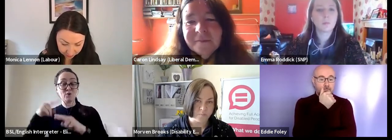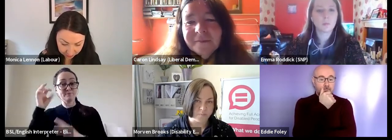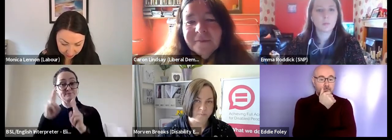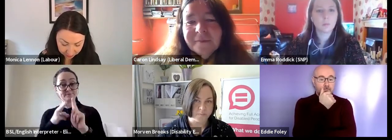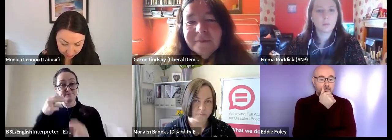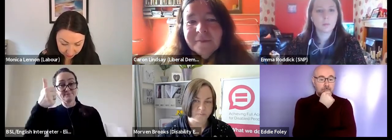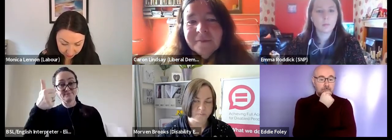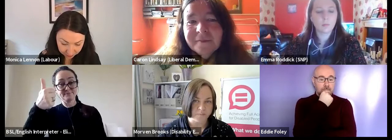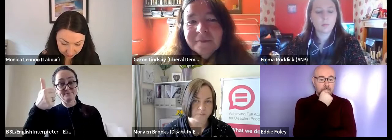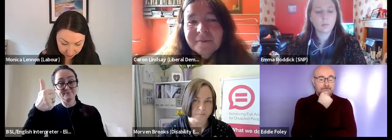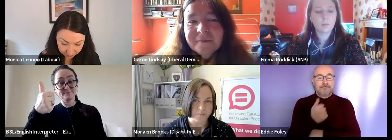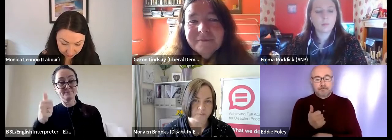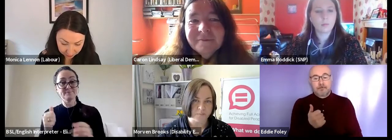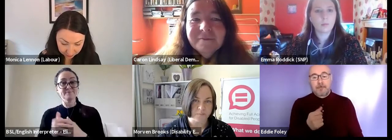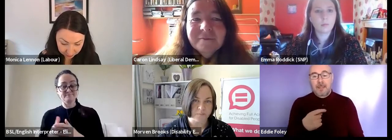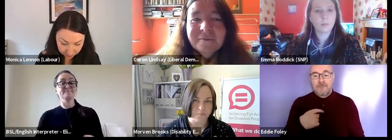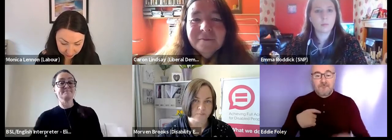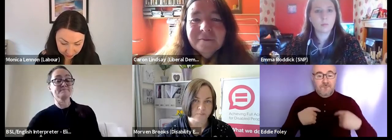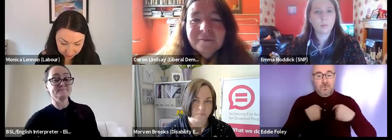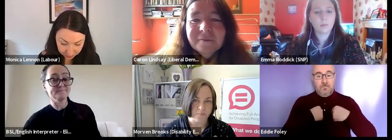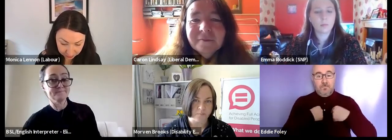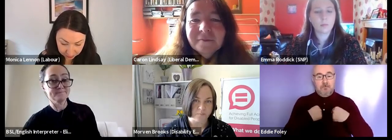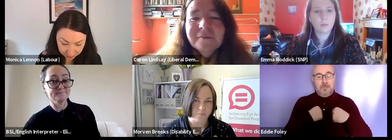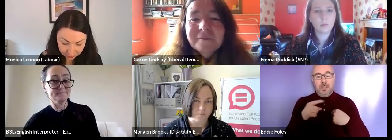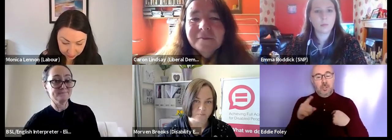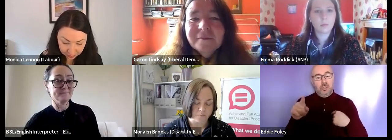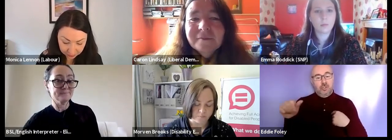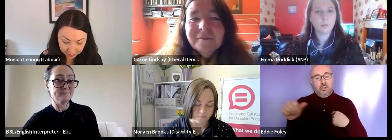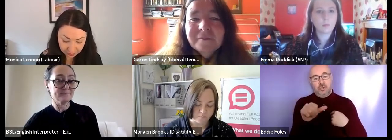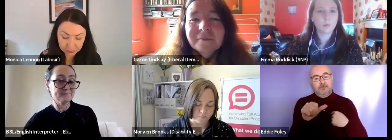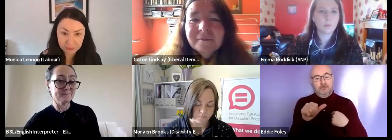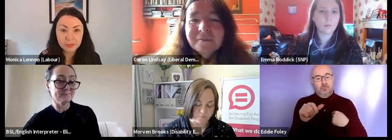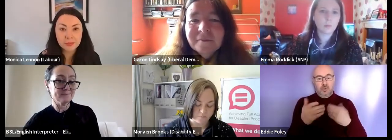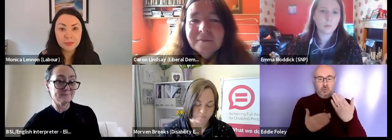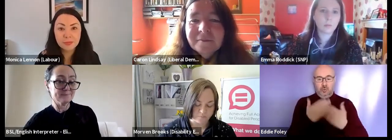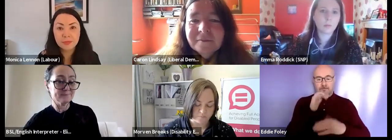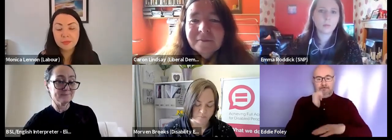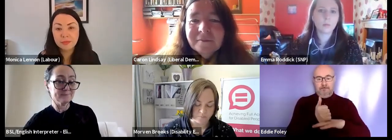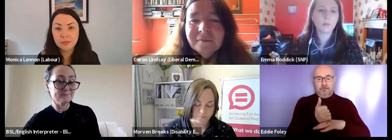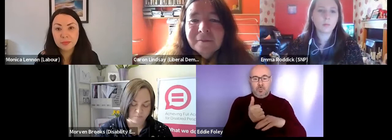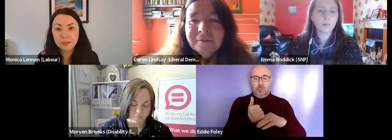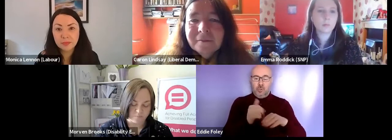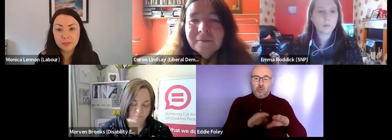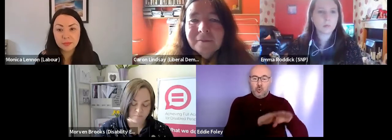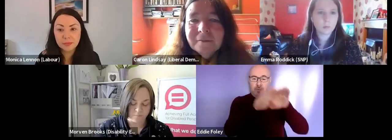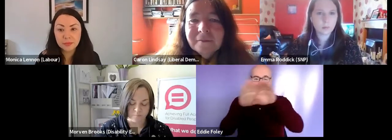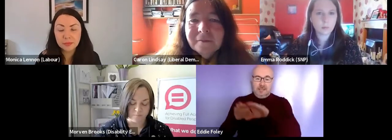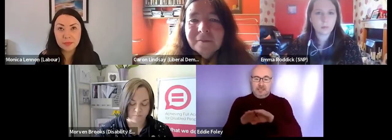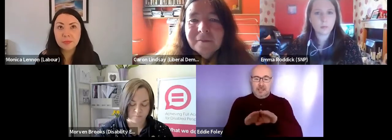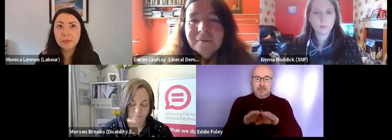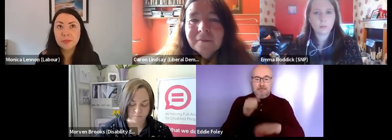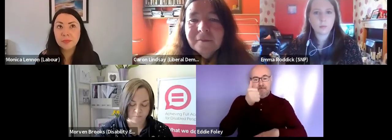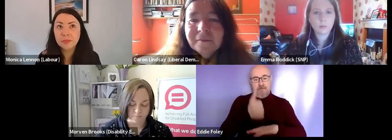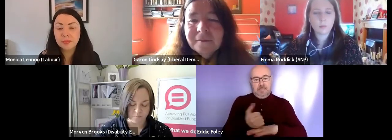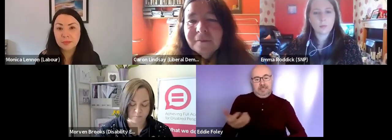I think for me, the ultimate solution to this is actually a universal basic income, rolling all the